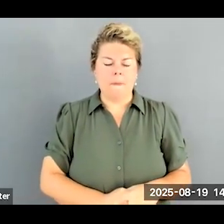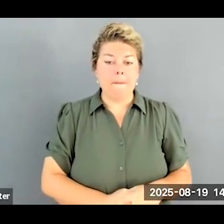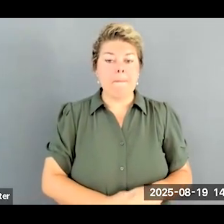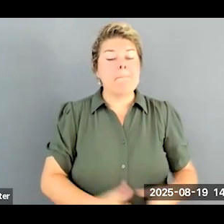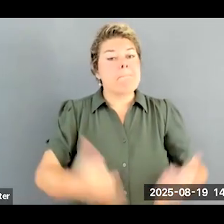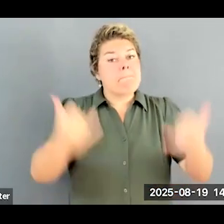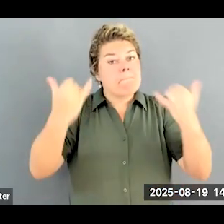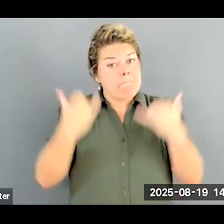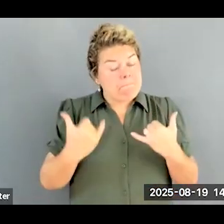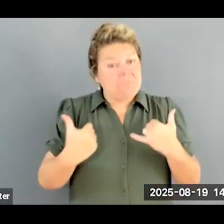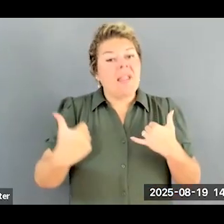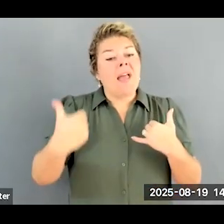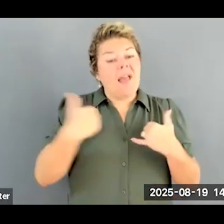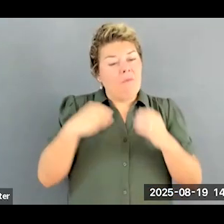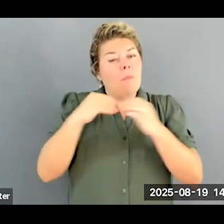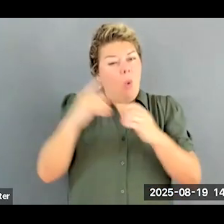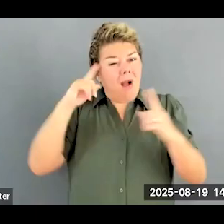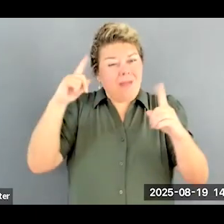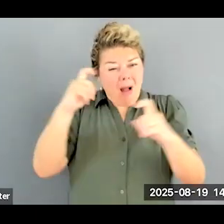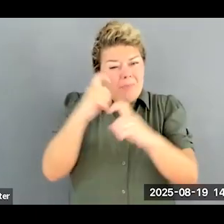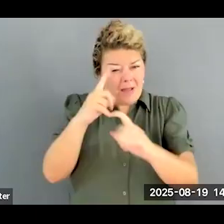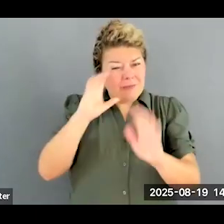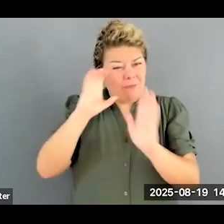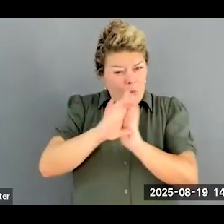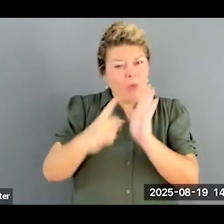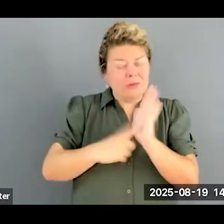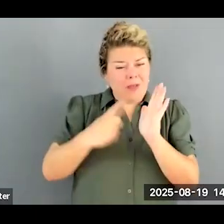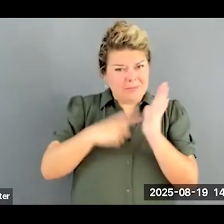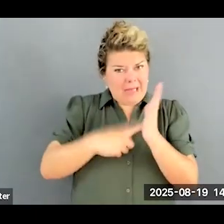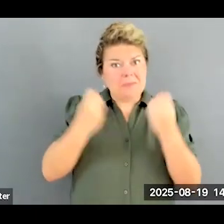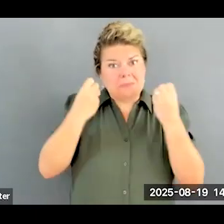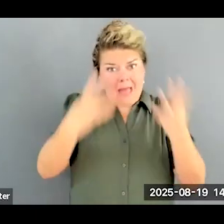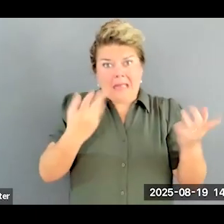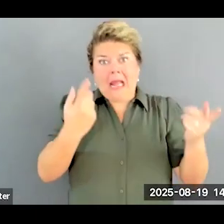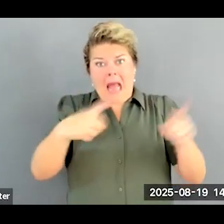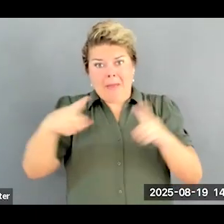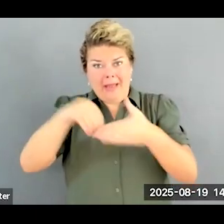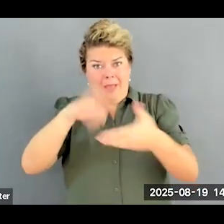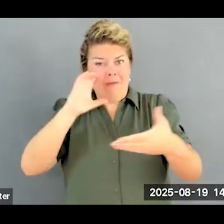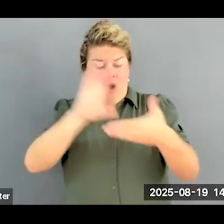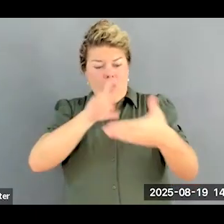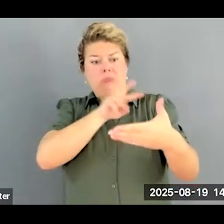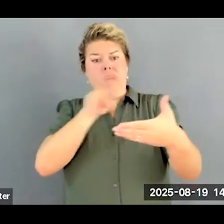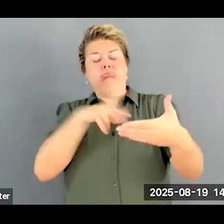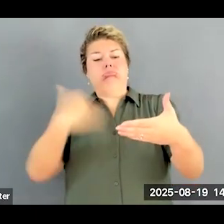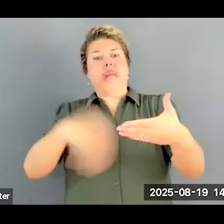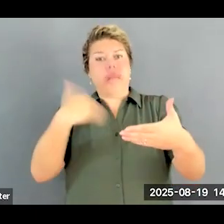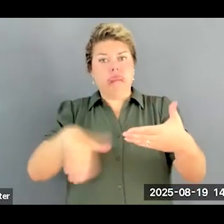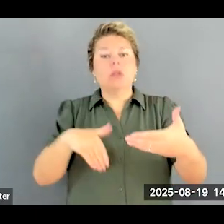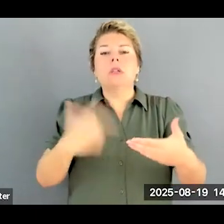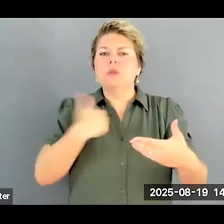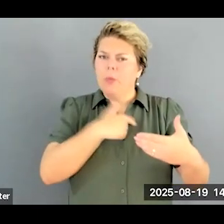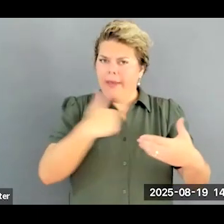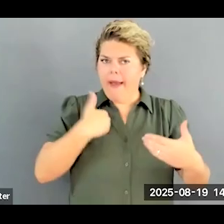Now, there are some more complex photos that we may have to describe at times. And so there is a suggested